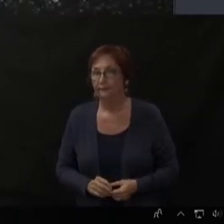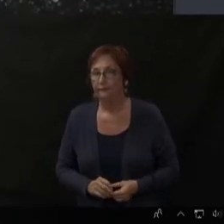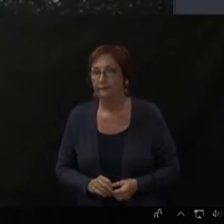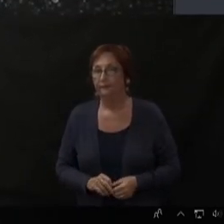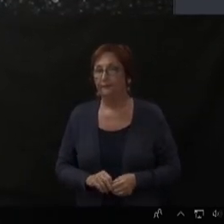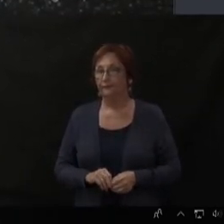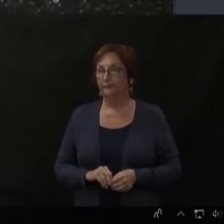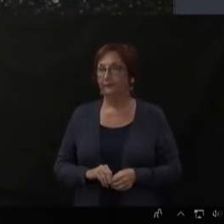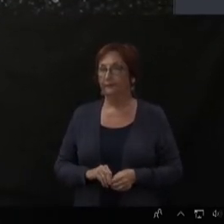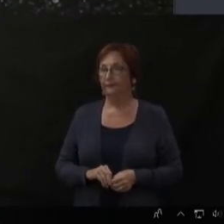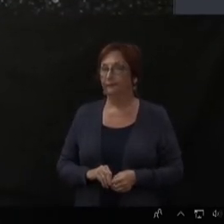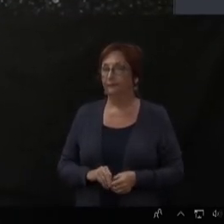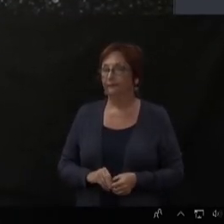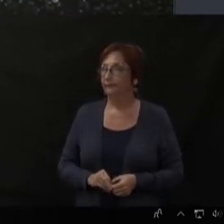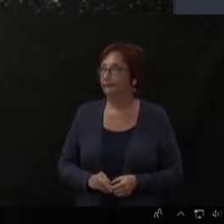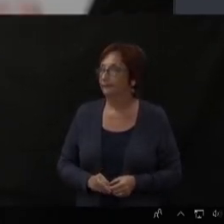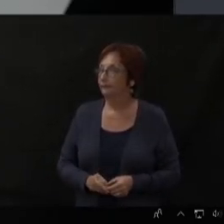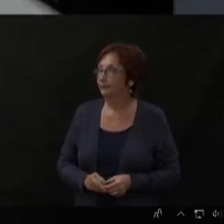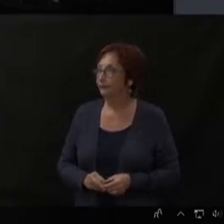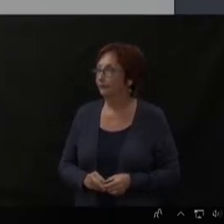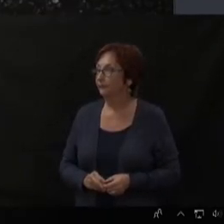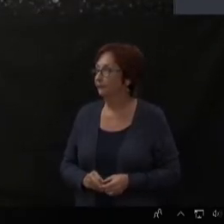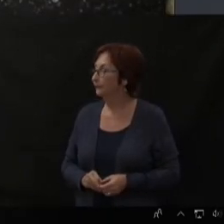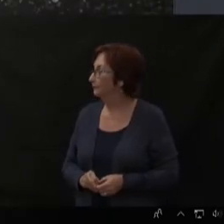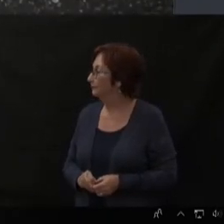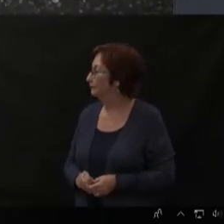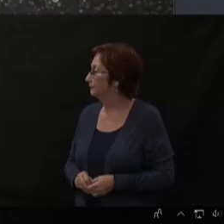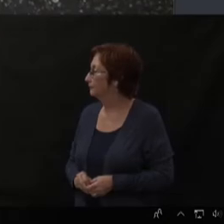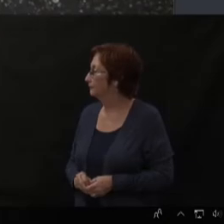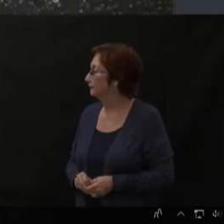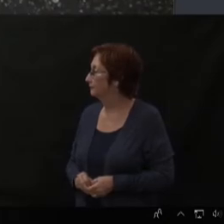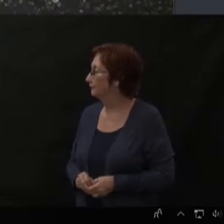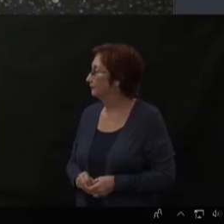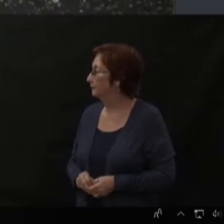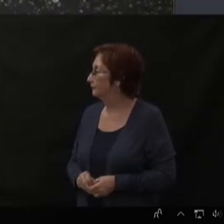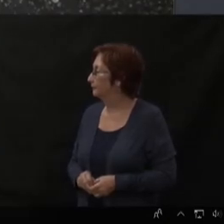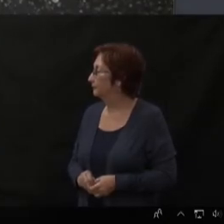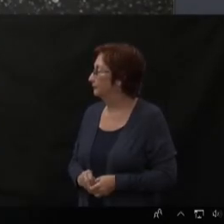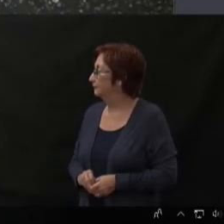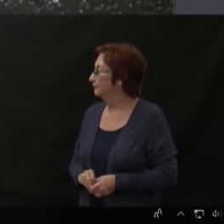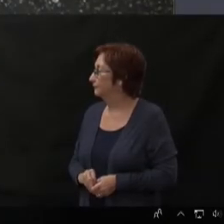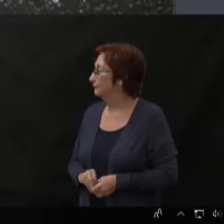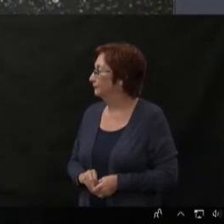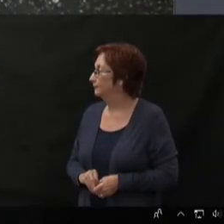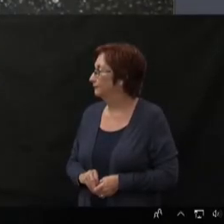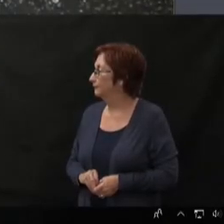That doesn't come up very well. Just so that you can put that in your fair deck.